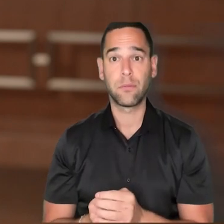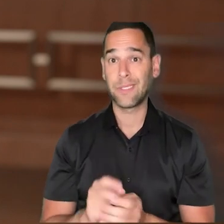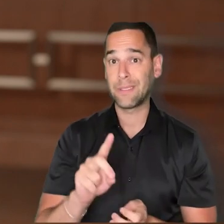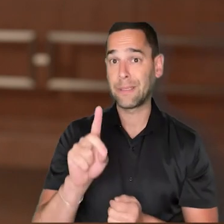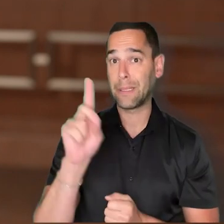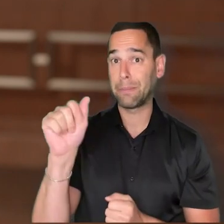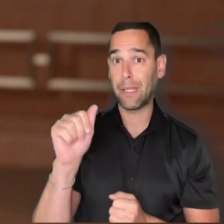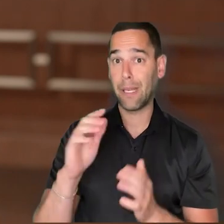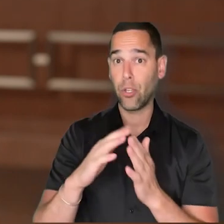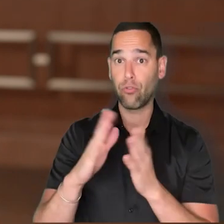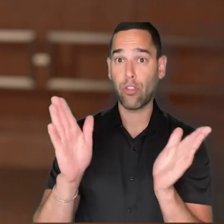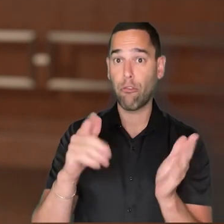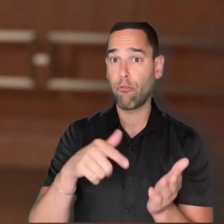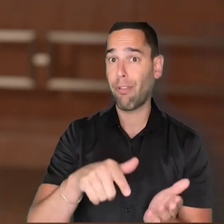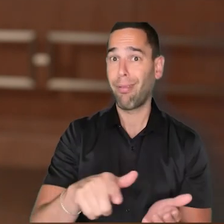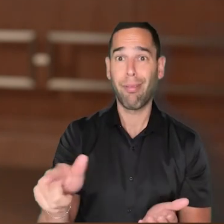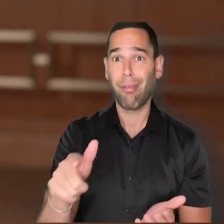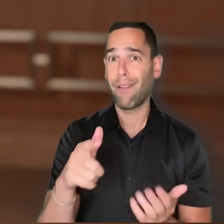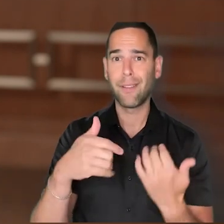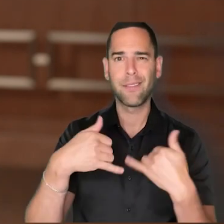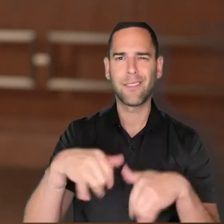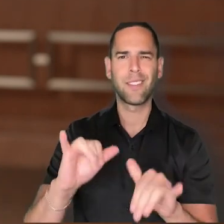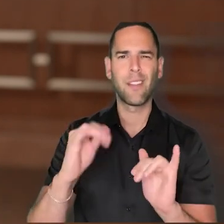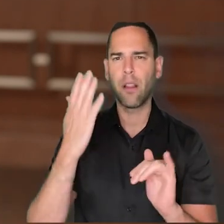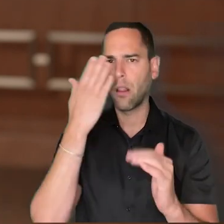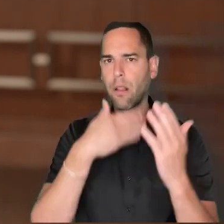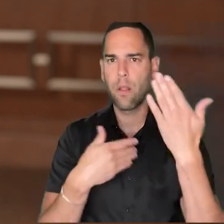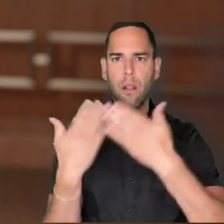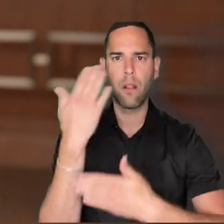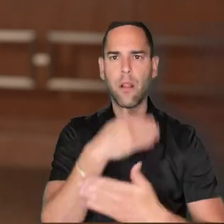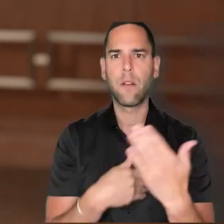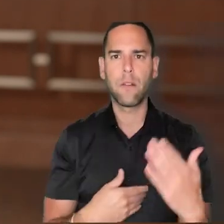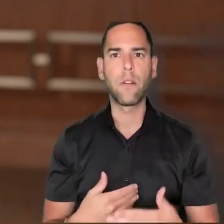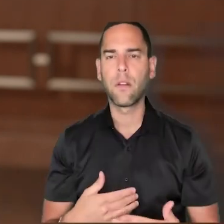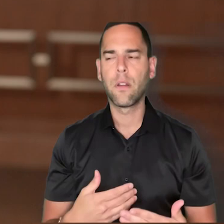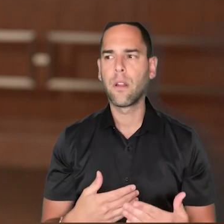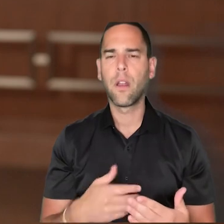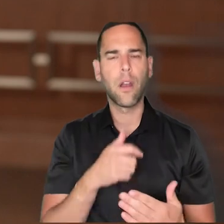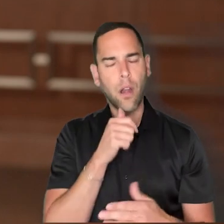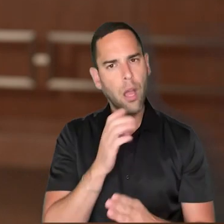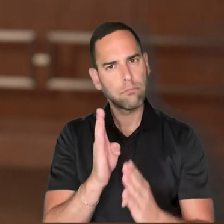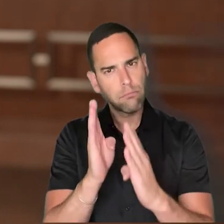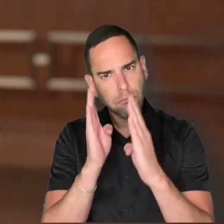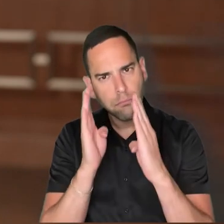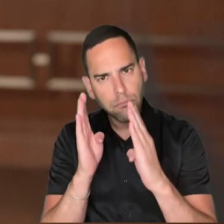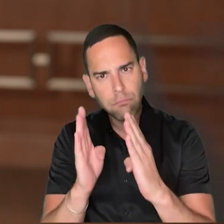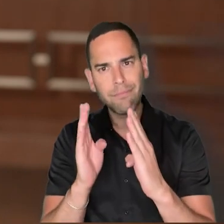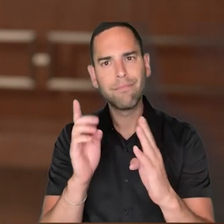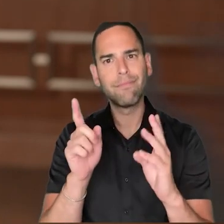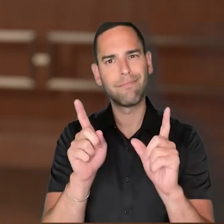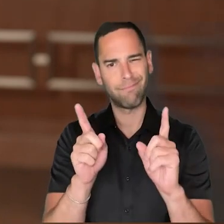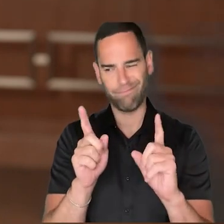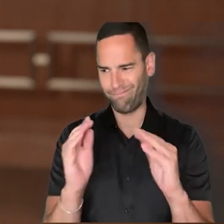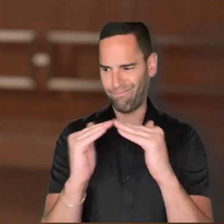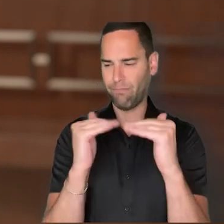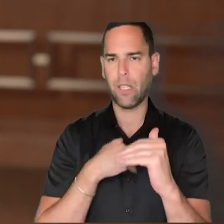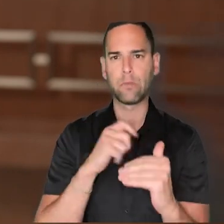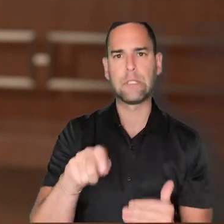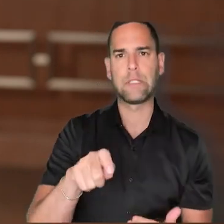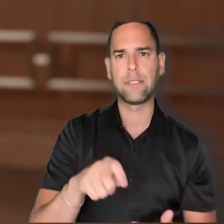on. And disability across the board is still not being looked at in a way that it needs